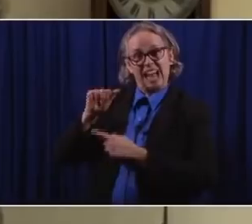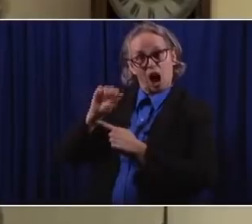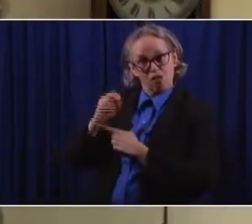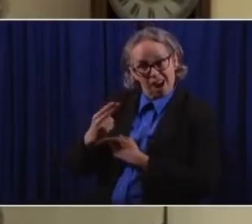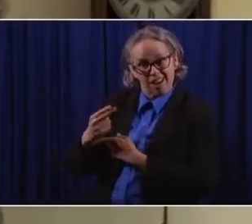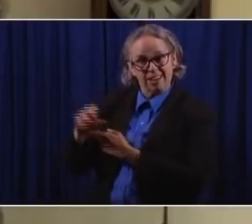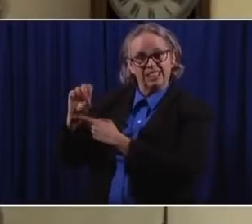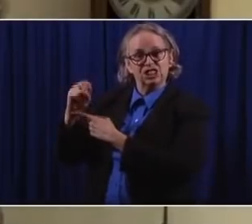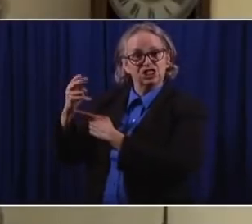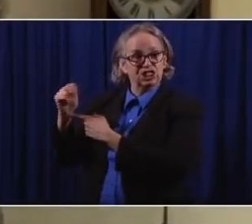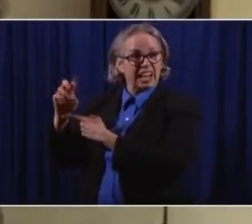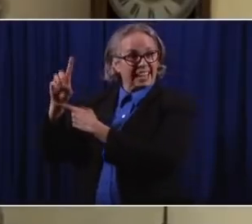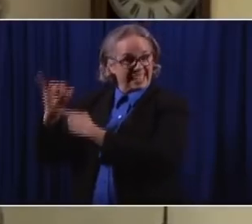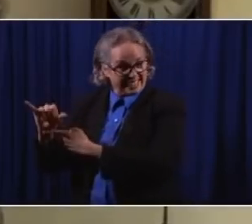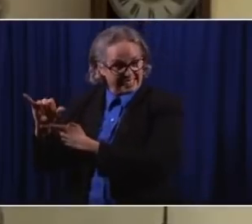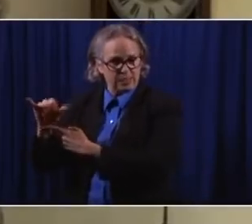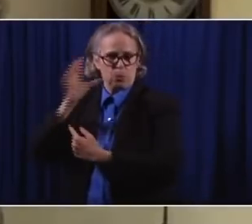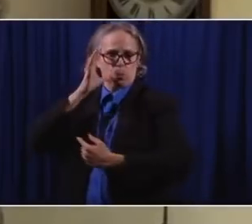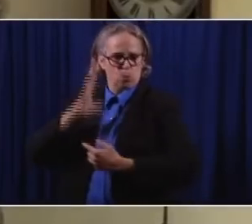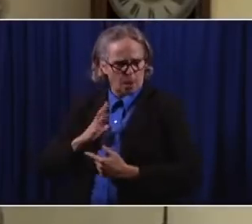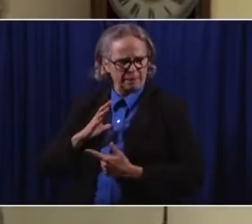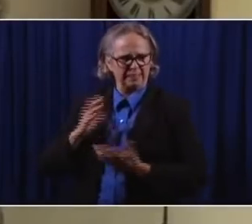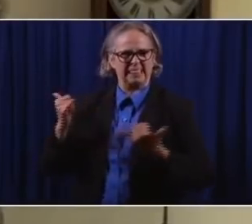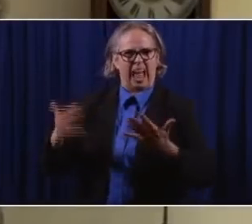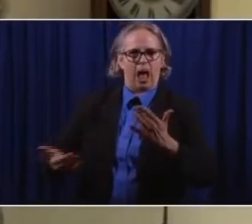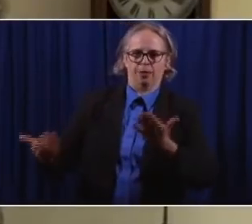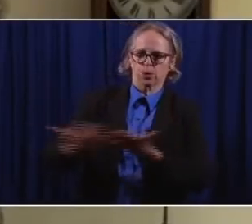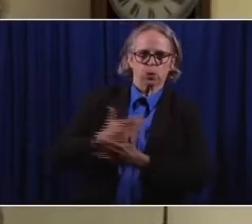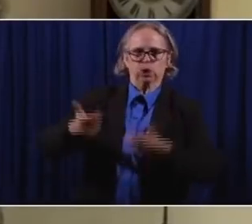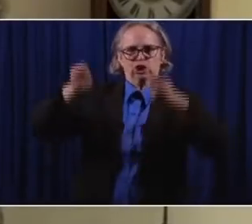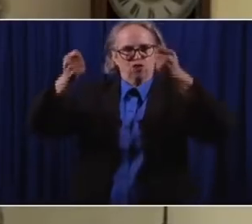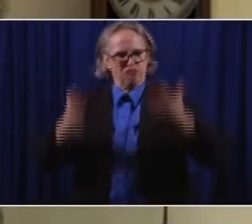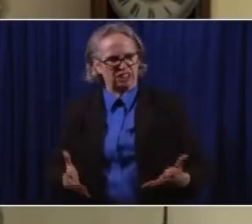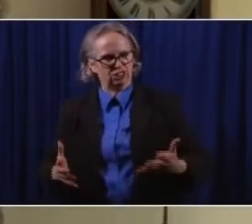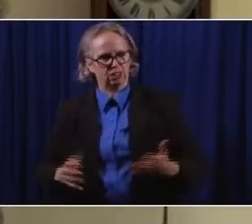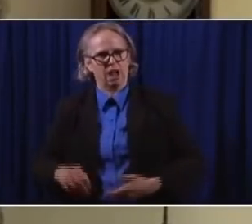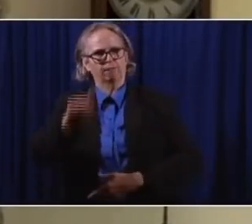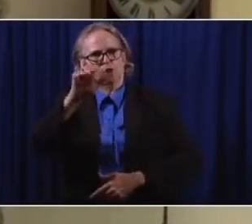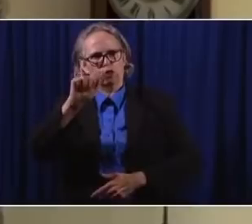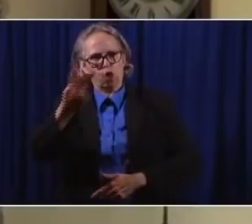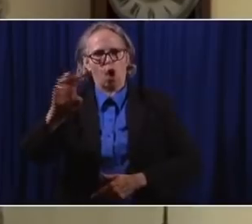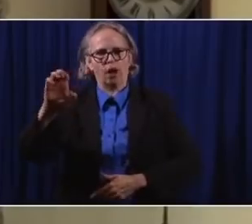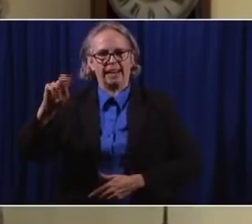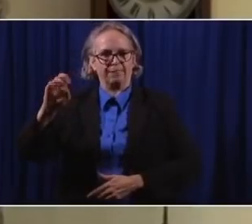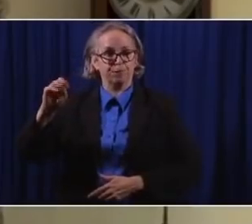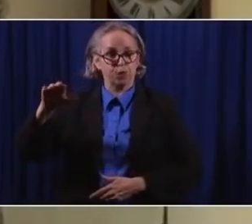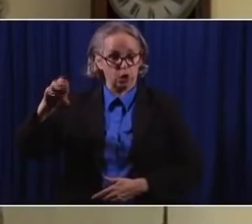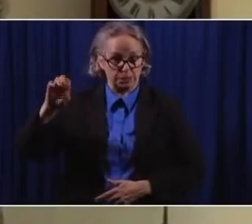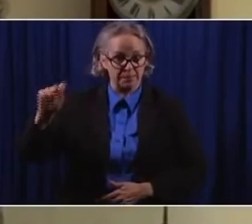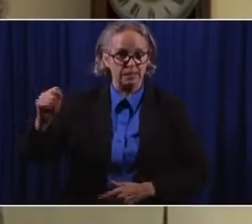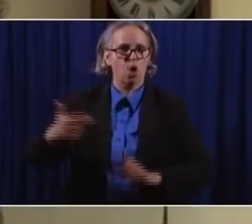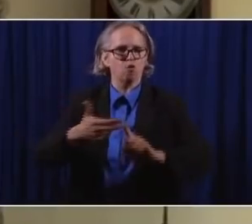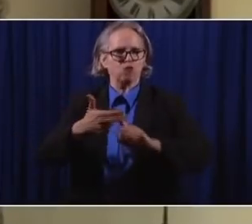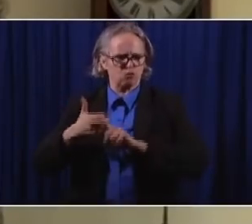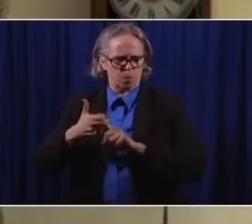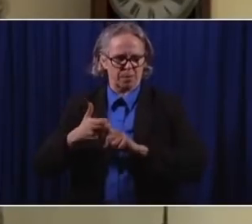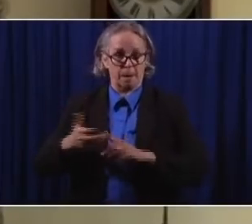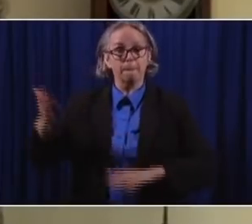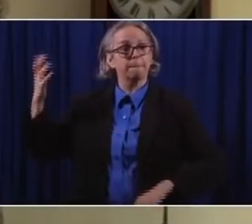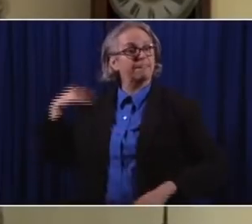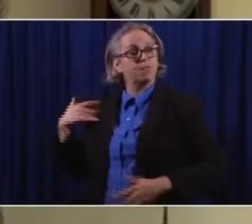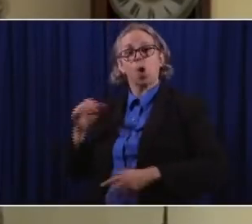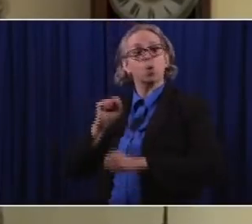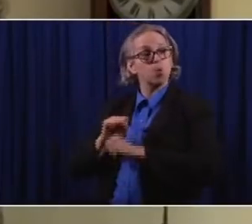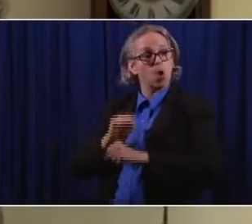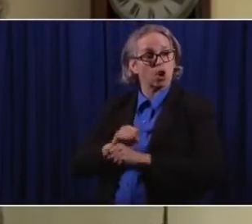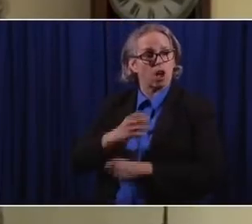as the director of the Ohio Office of Law Enforcement Recruitment. She was one of our law enforcement training officers at the Ohio